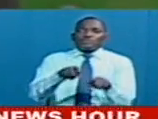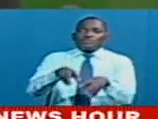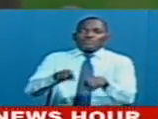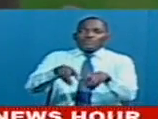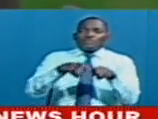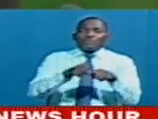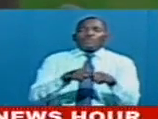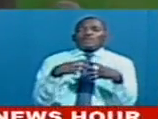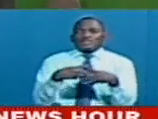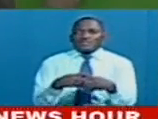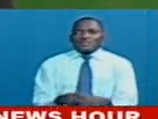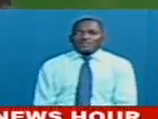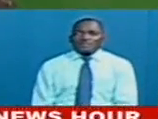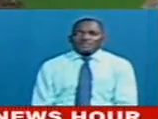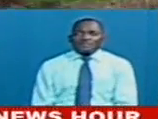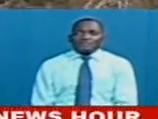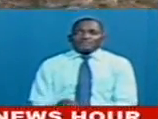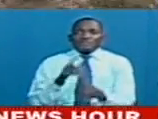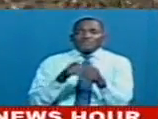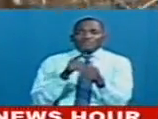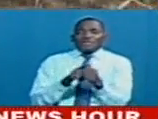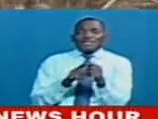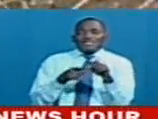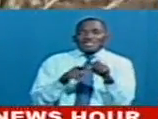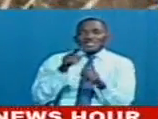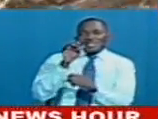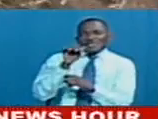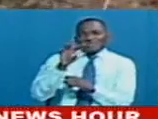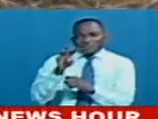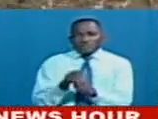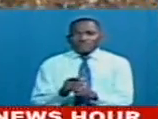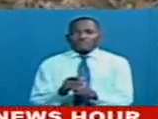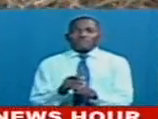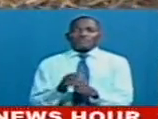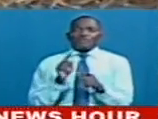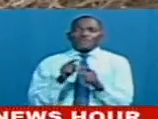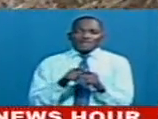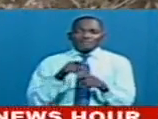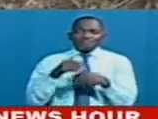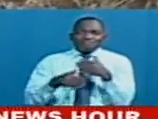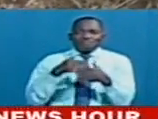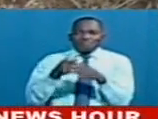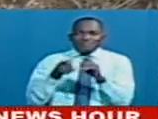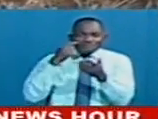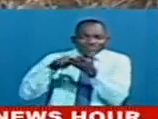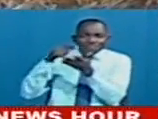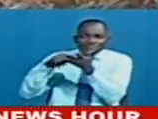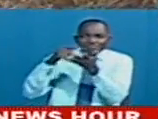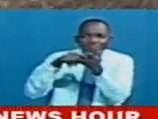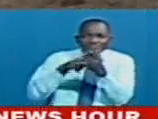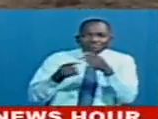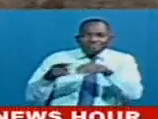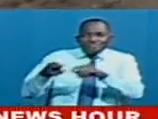harvester called Tech. It was first developed in 1994 but had to go through some quality checks and